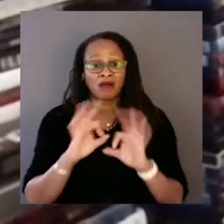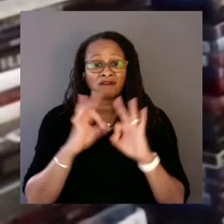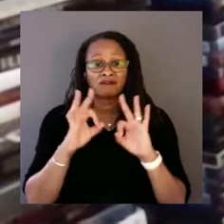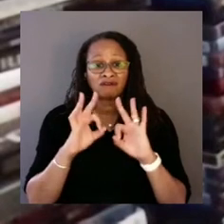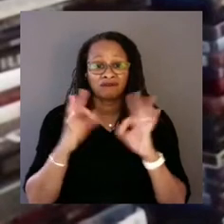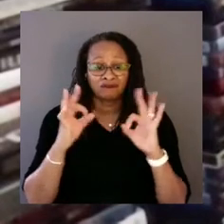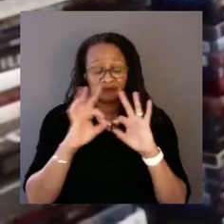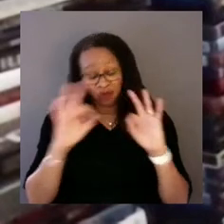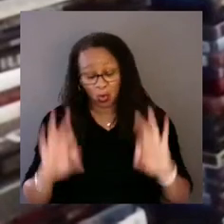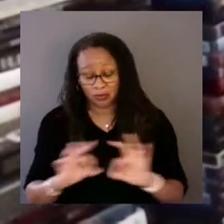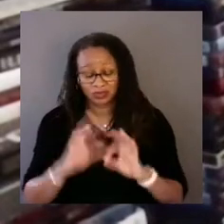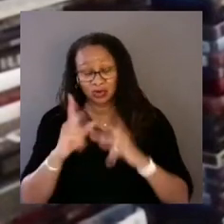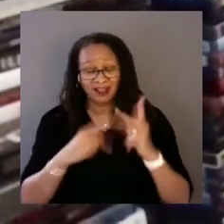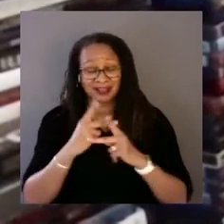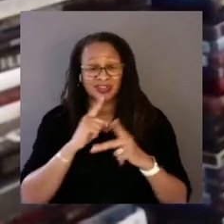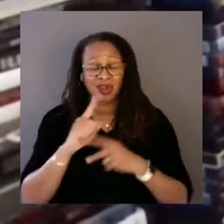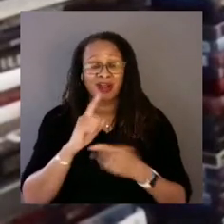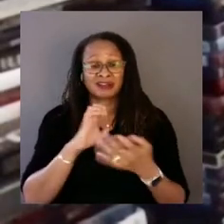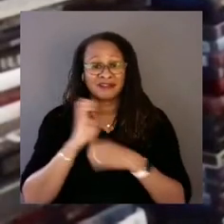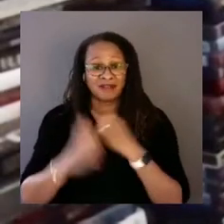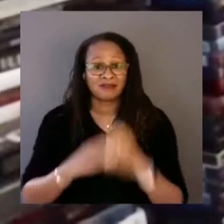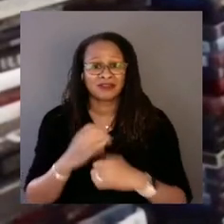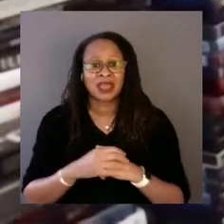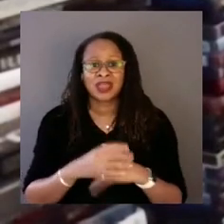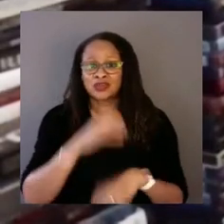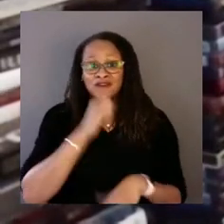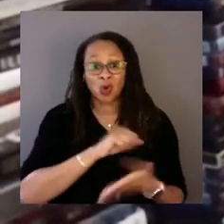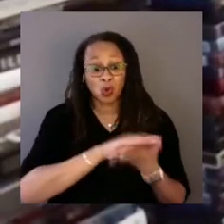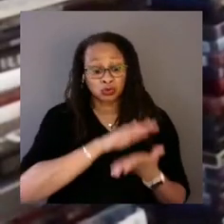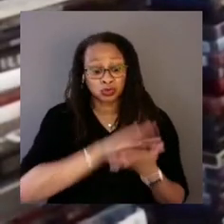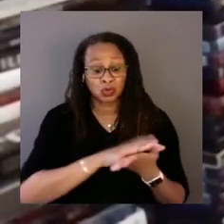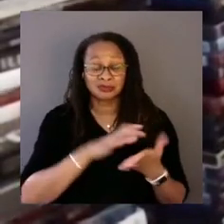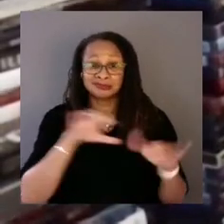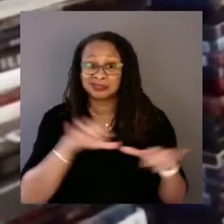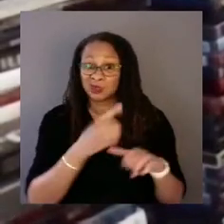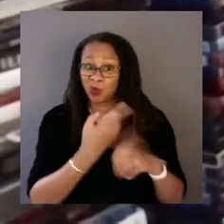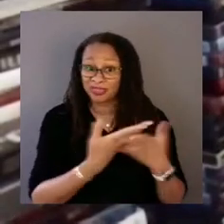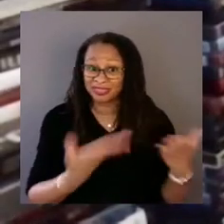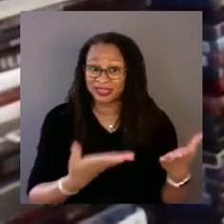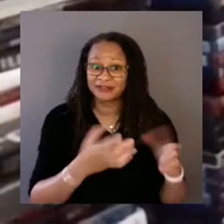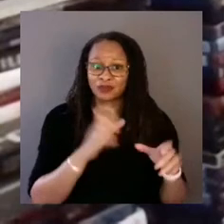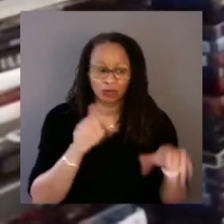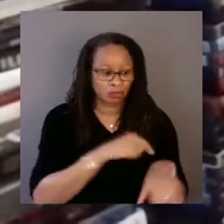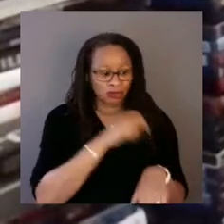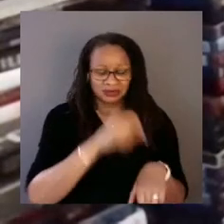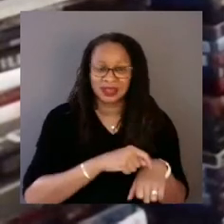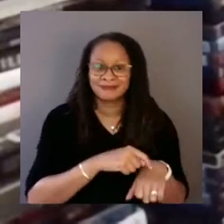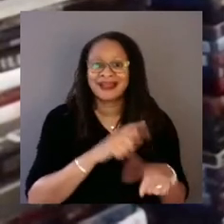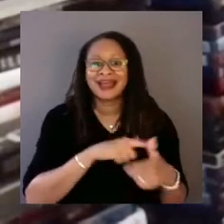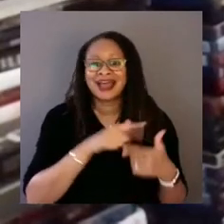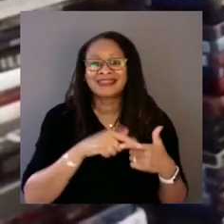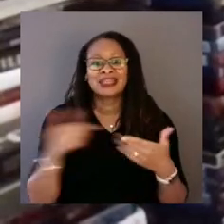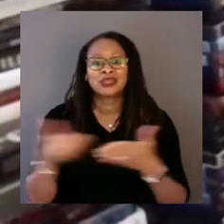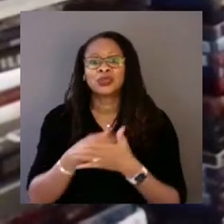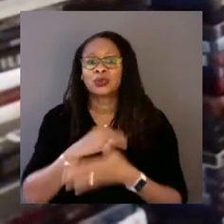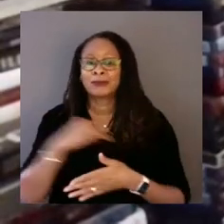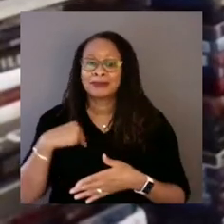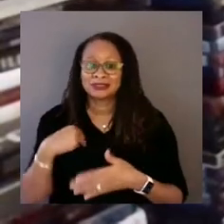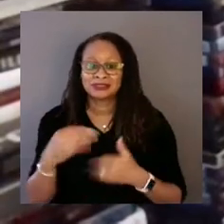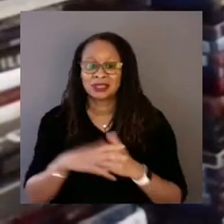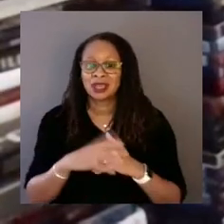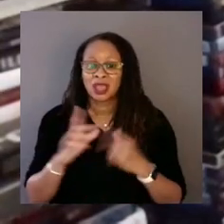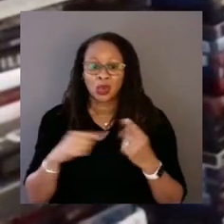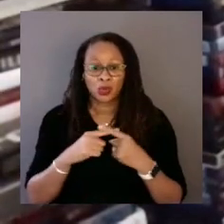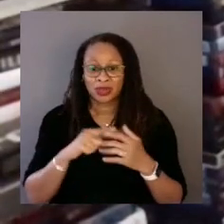school that is used to one thing, and then there's all the other new members. Listen, when I started at